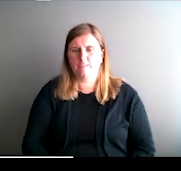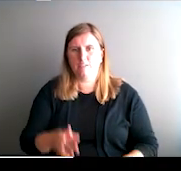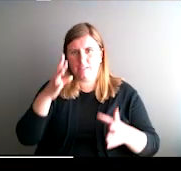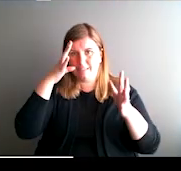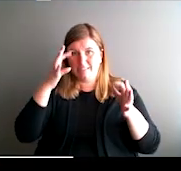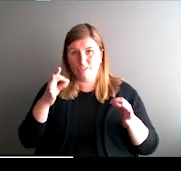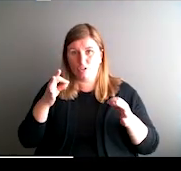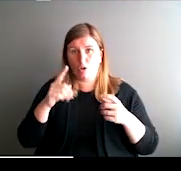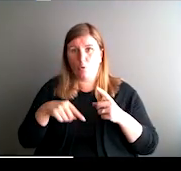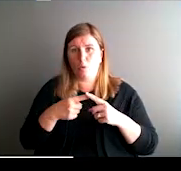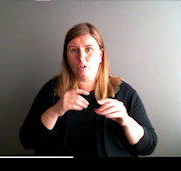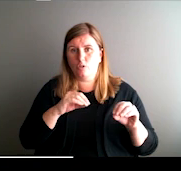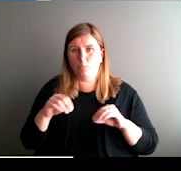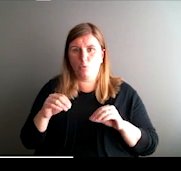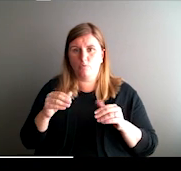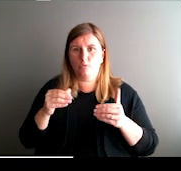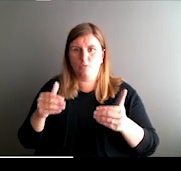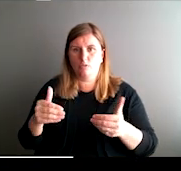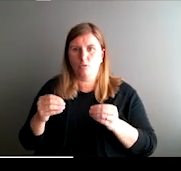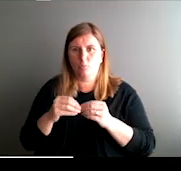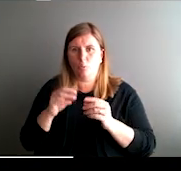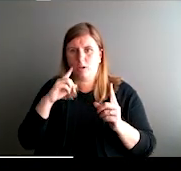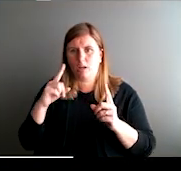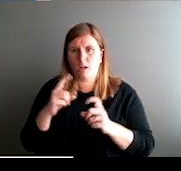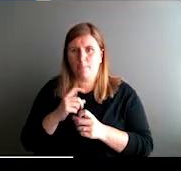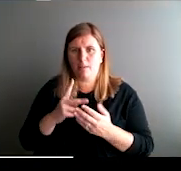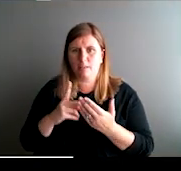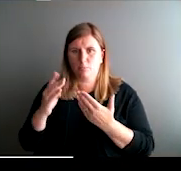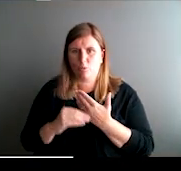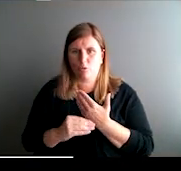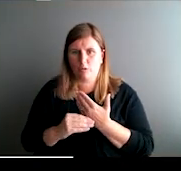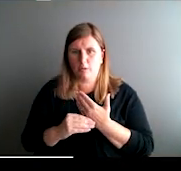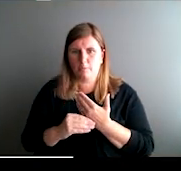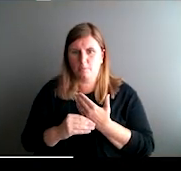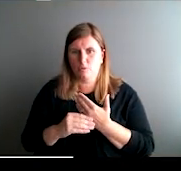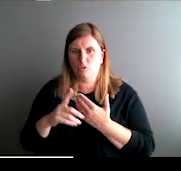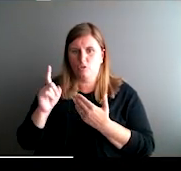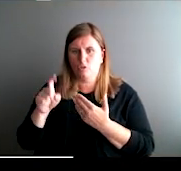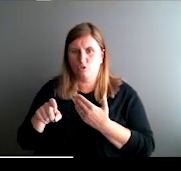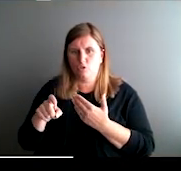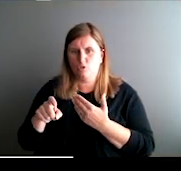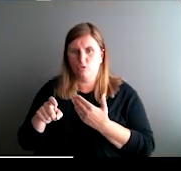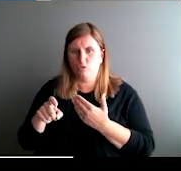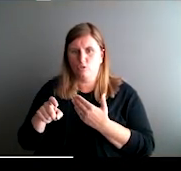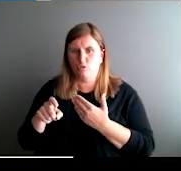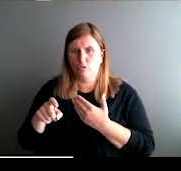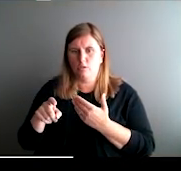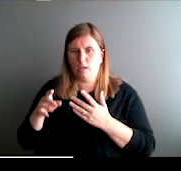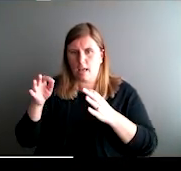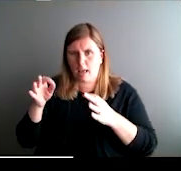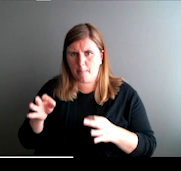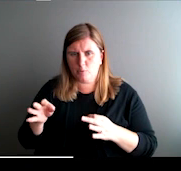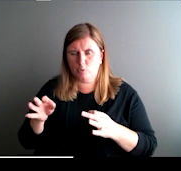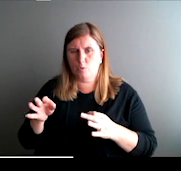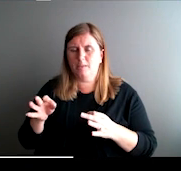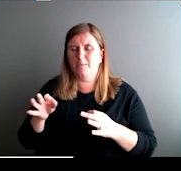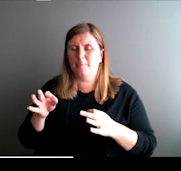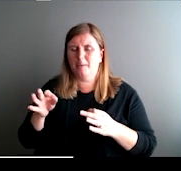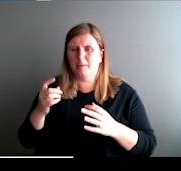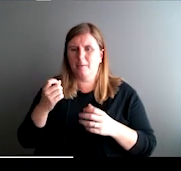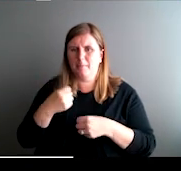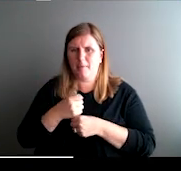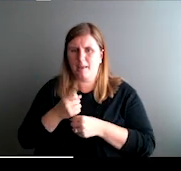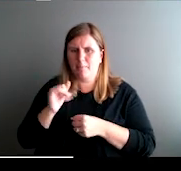Decisions on when to move to the more complex programs should absolutely be made